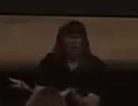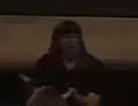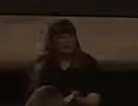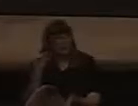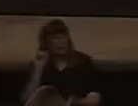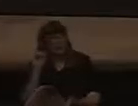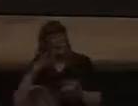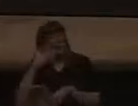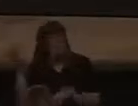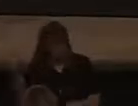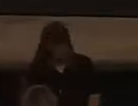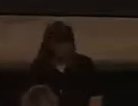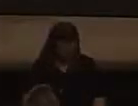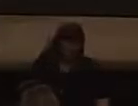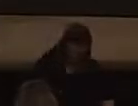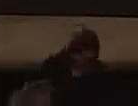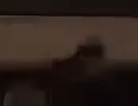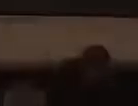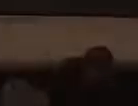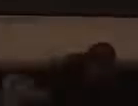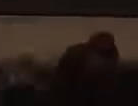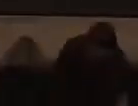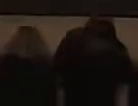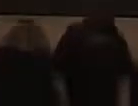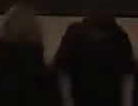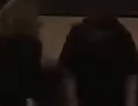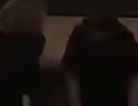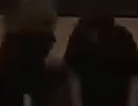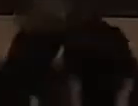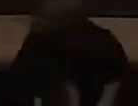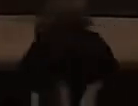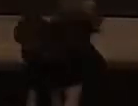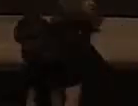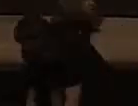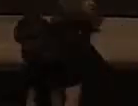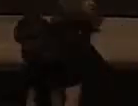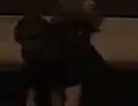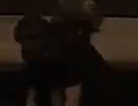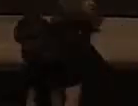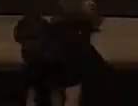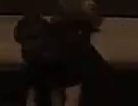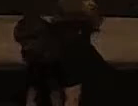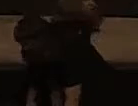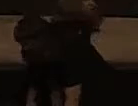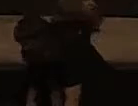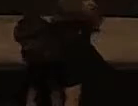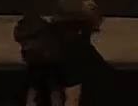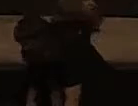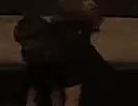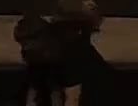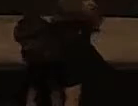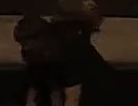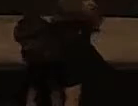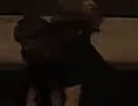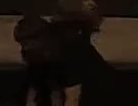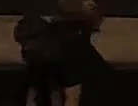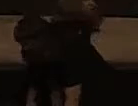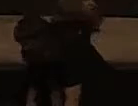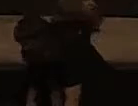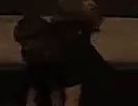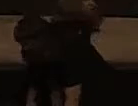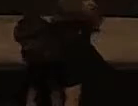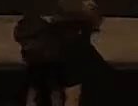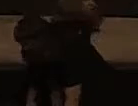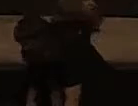Tahra's going to talk about. And I have a PowerPoint, so... PowerPoint Slide 1. Title, The Price